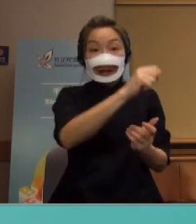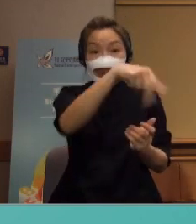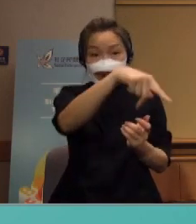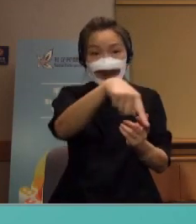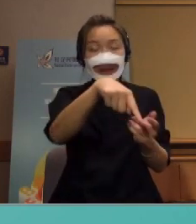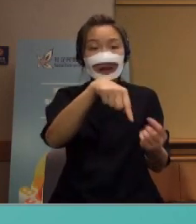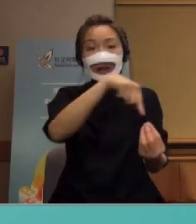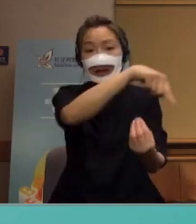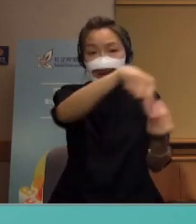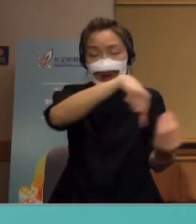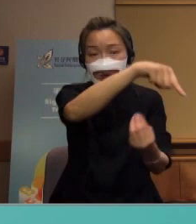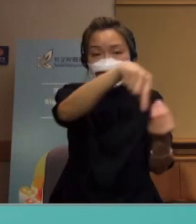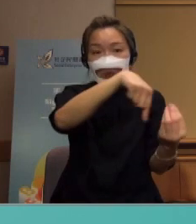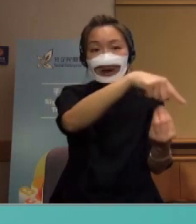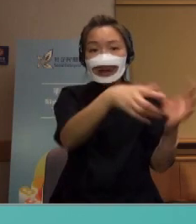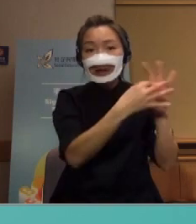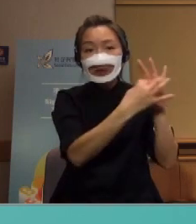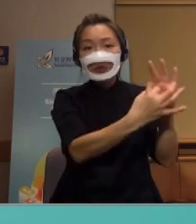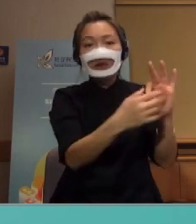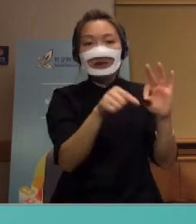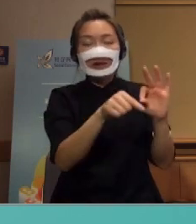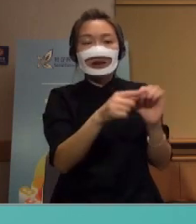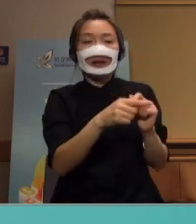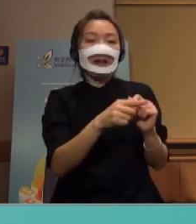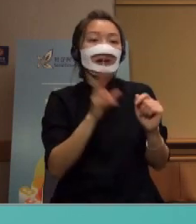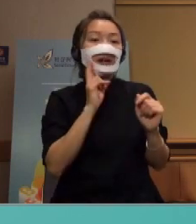for carbon applications. So we can actually have an API that